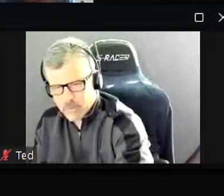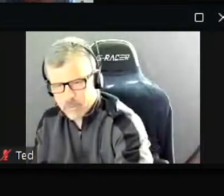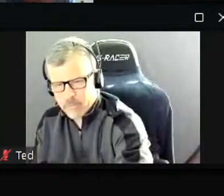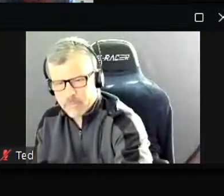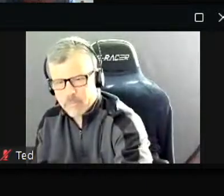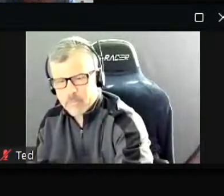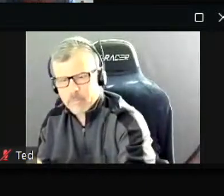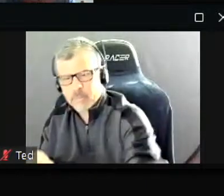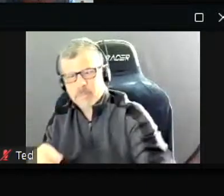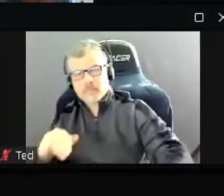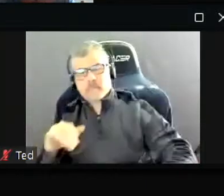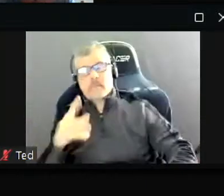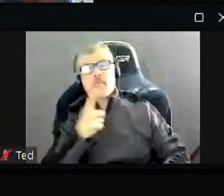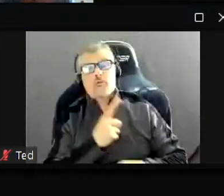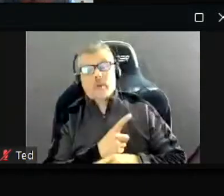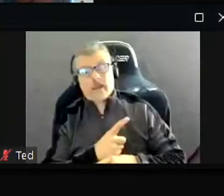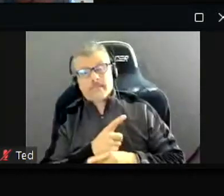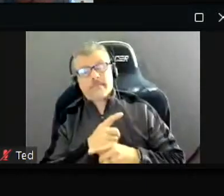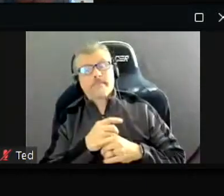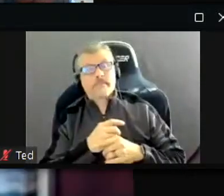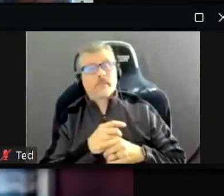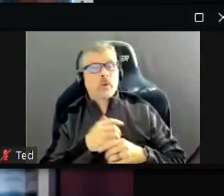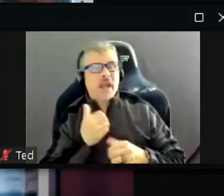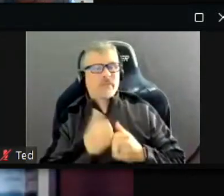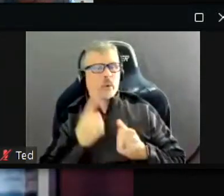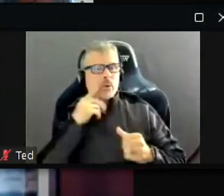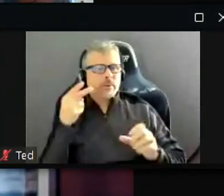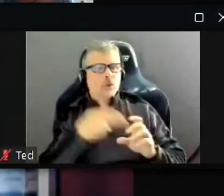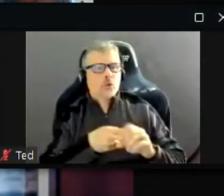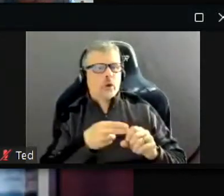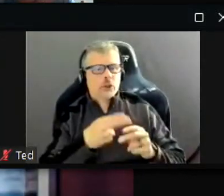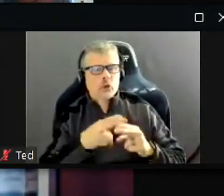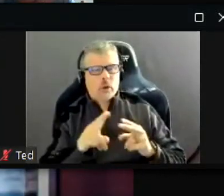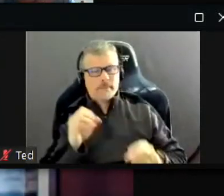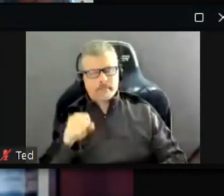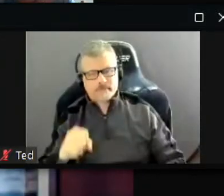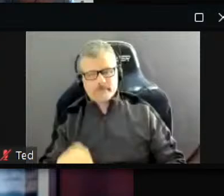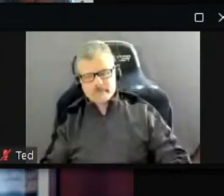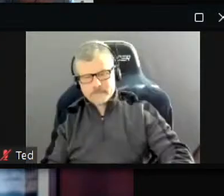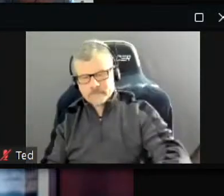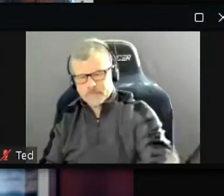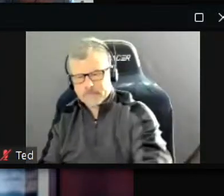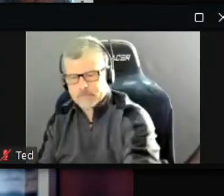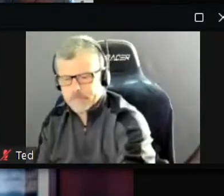correct. We will be moving everyone back in shortly. Please stand. Okay. Thank you.